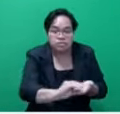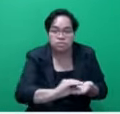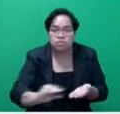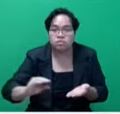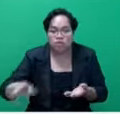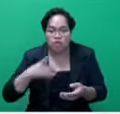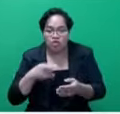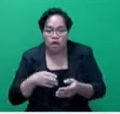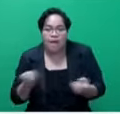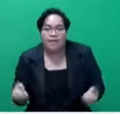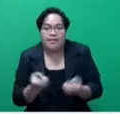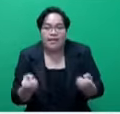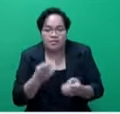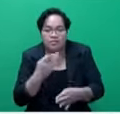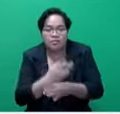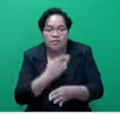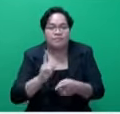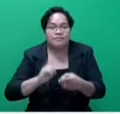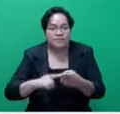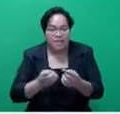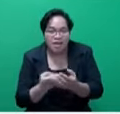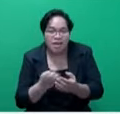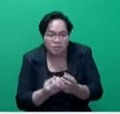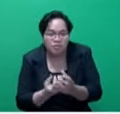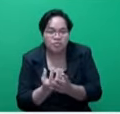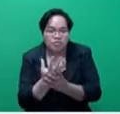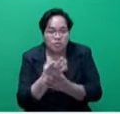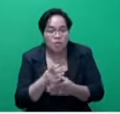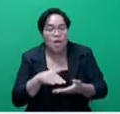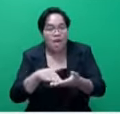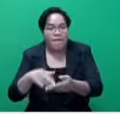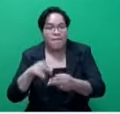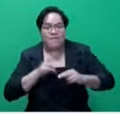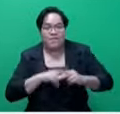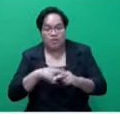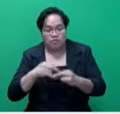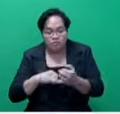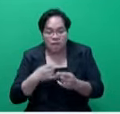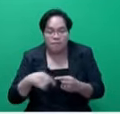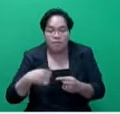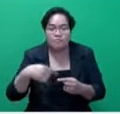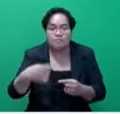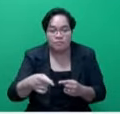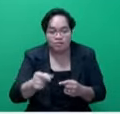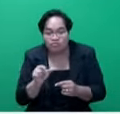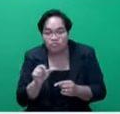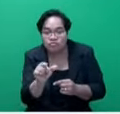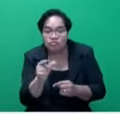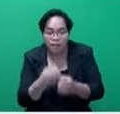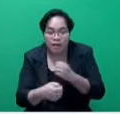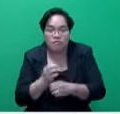growth and job creation that will put Fiji on a sustainable path to economic